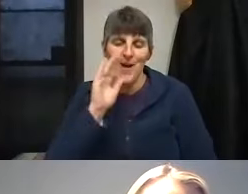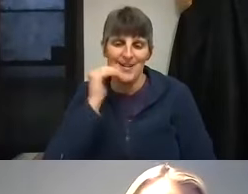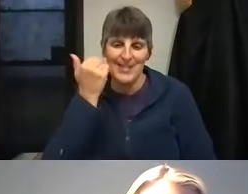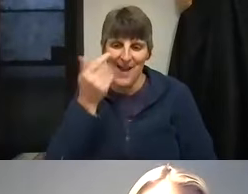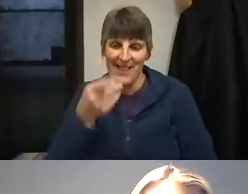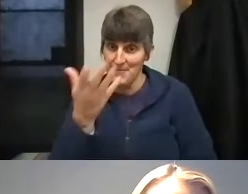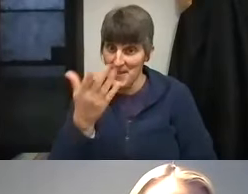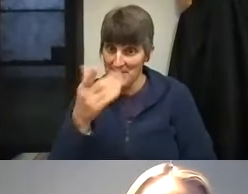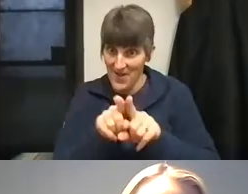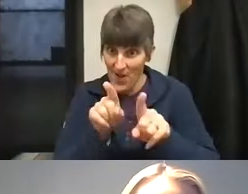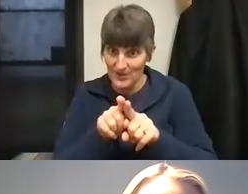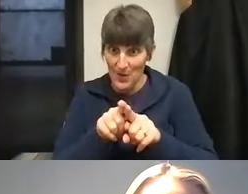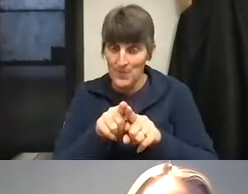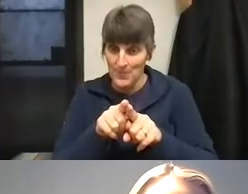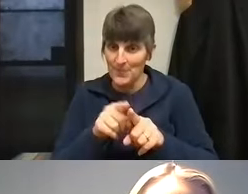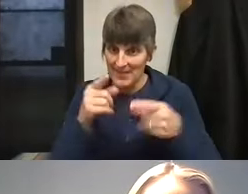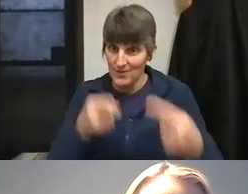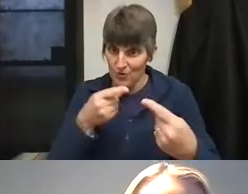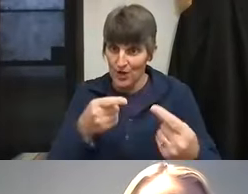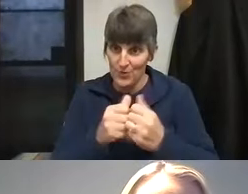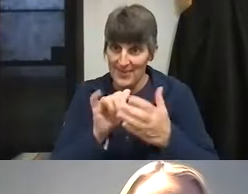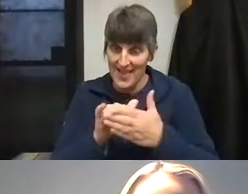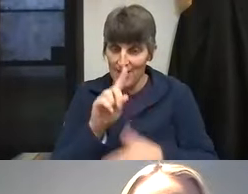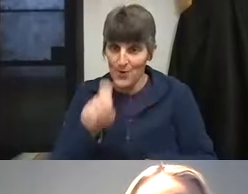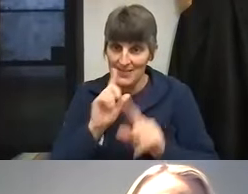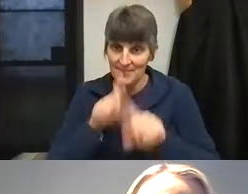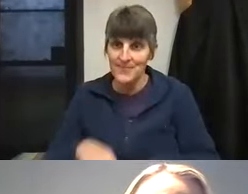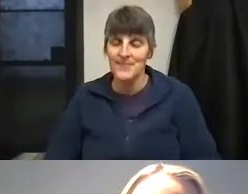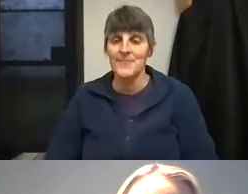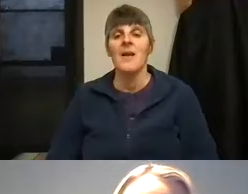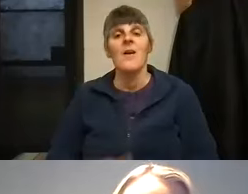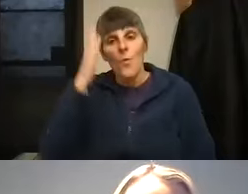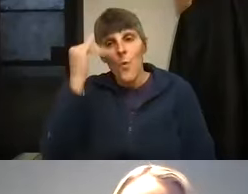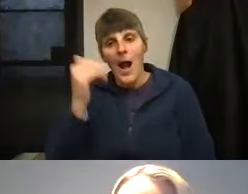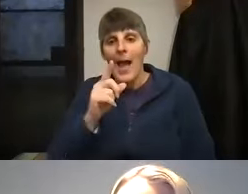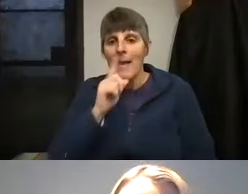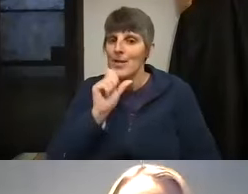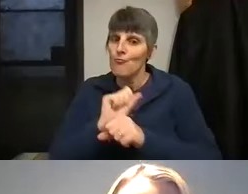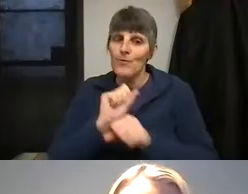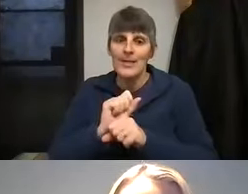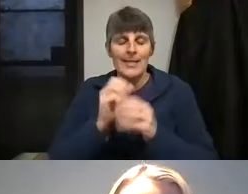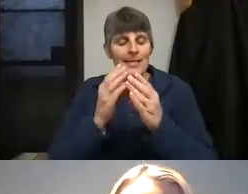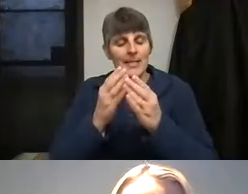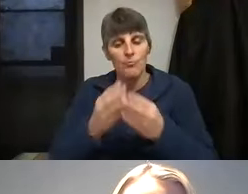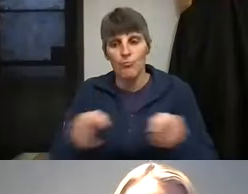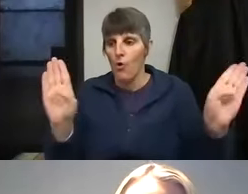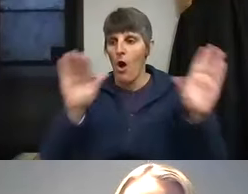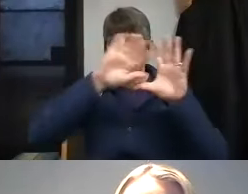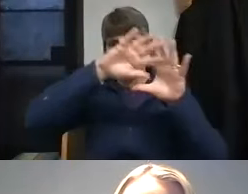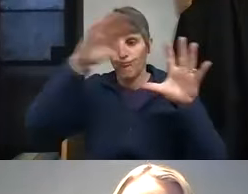there. You might also still struggle to answer that question because it really is kind of this broad umbrella